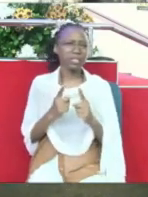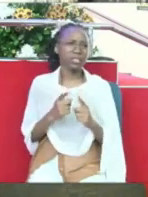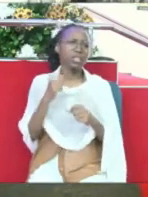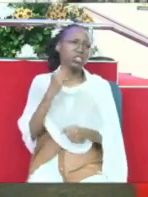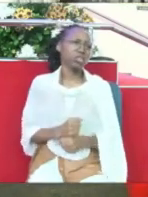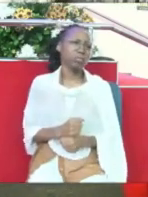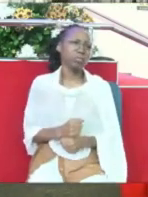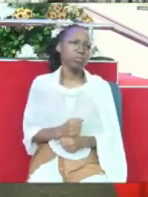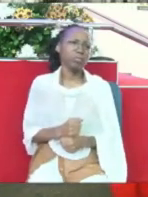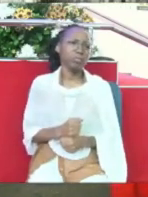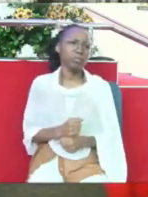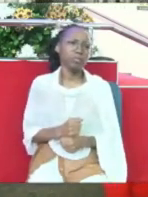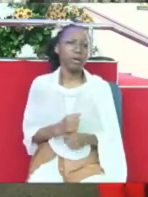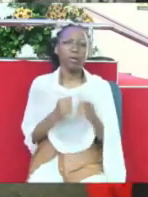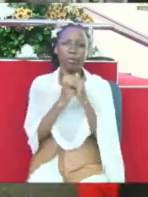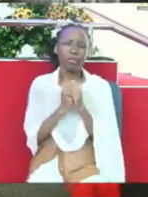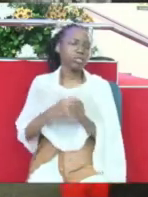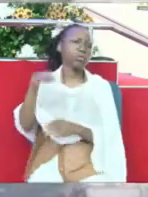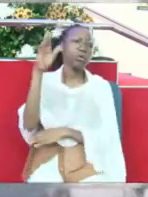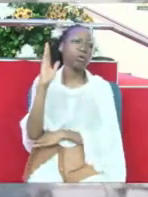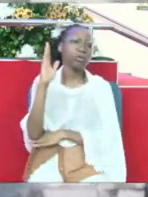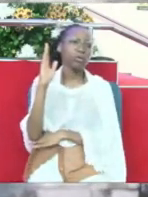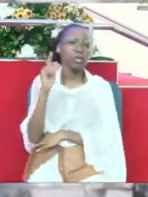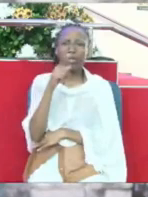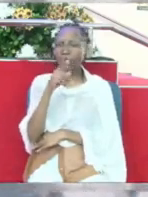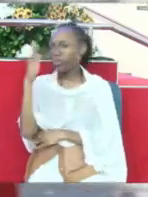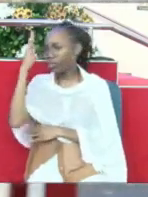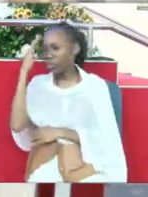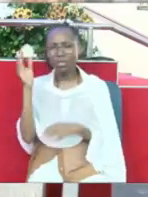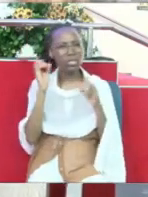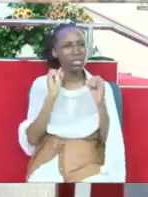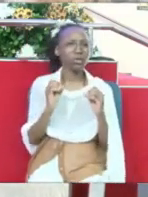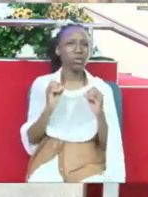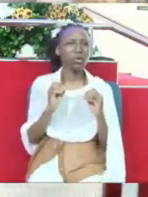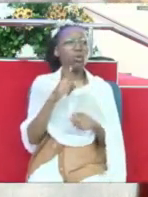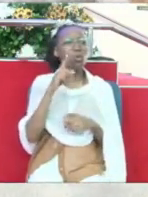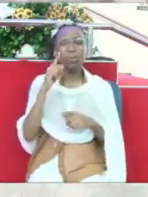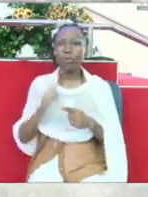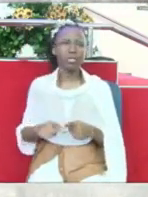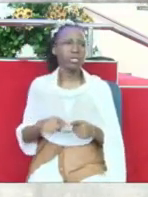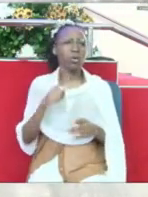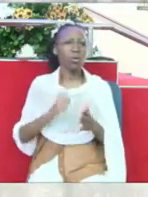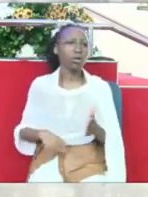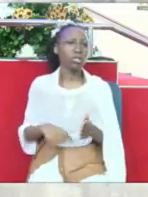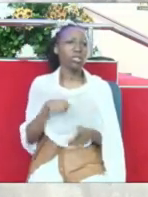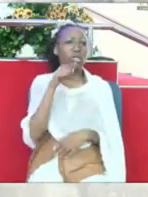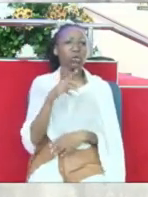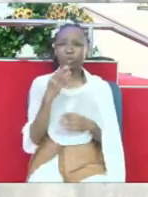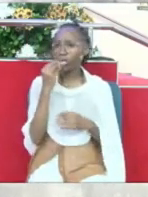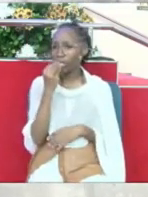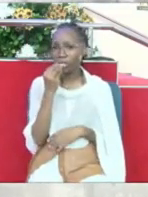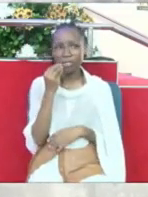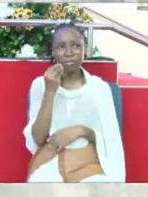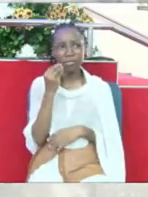even know what you're going to place on the table when you come from this place. Hata hujui ni nini mtawekelea kwenye meza unapotoka hapa. The doctor told you